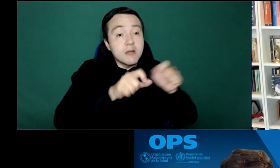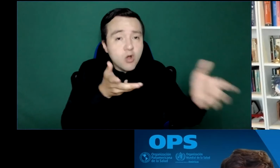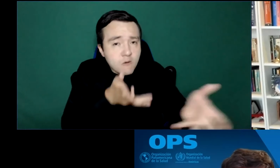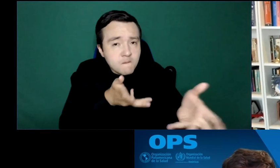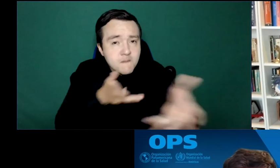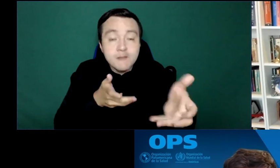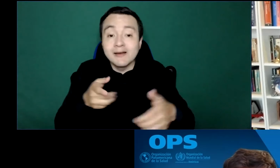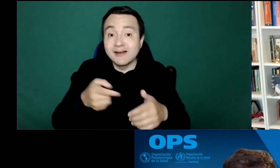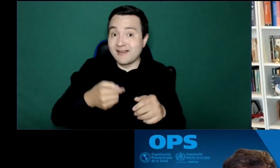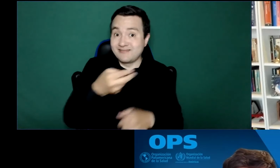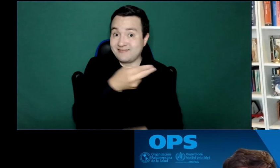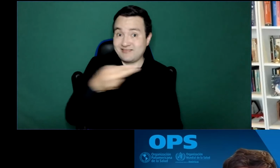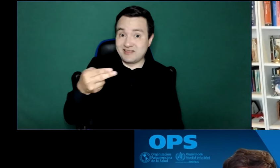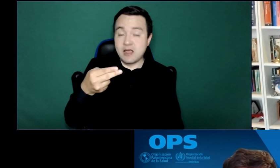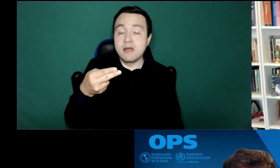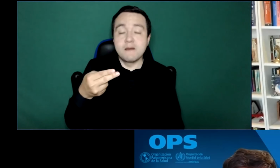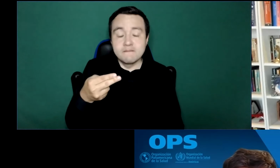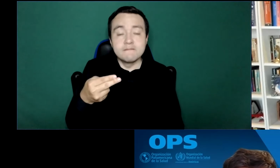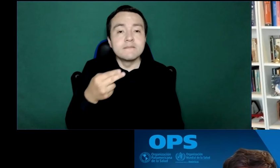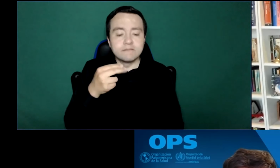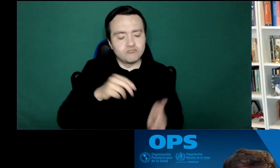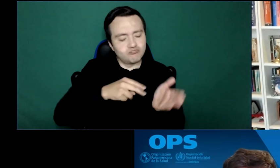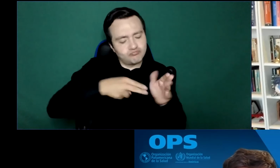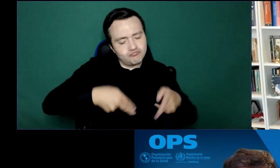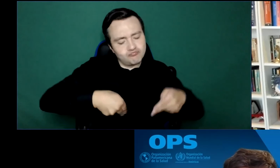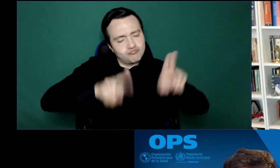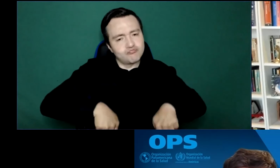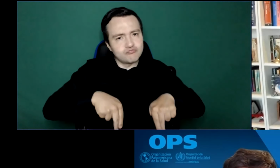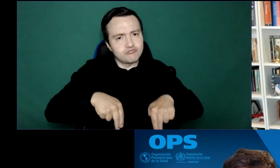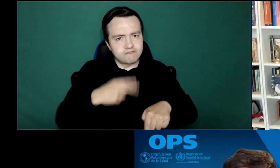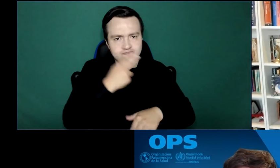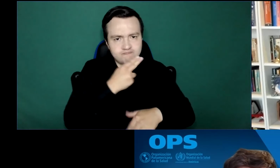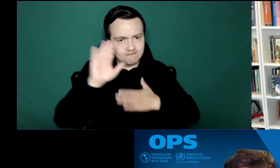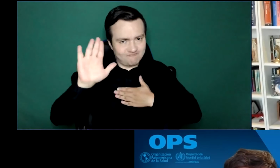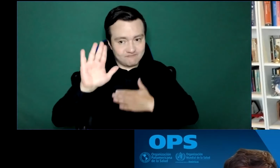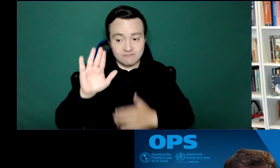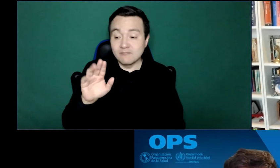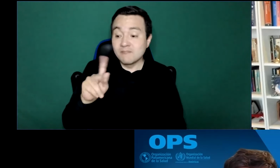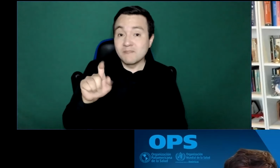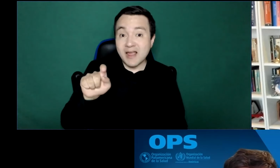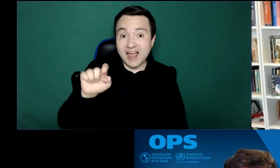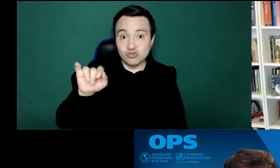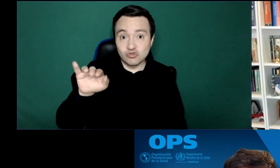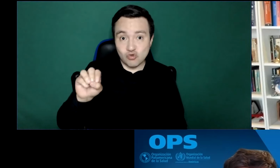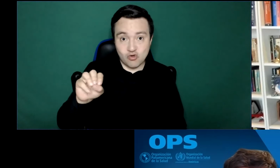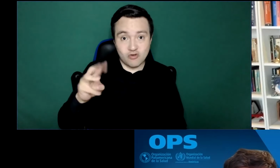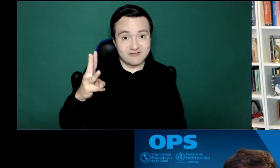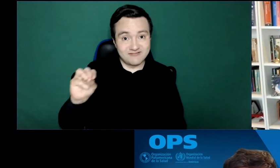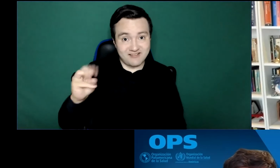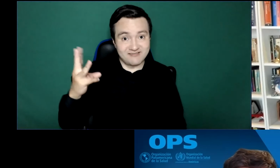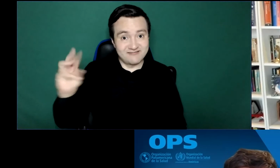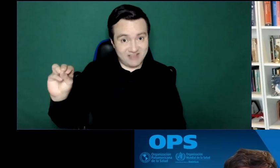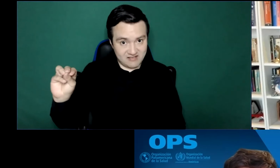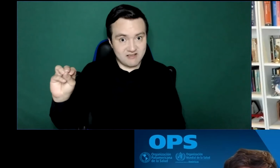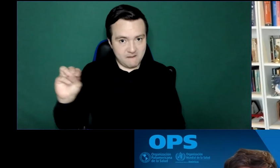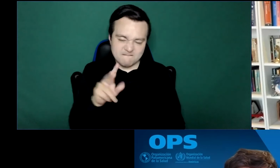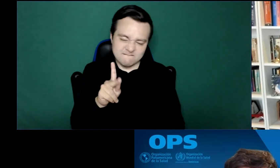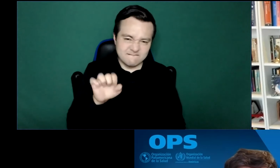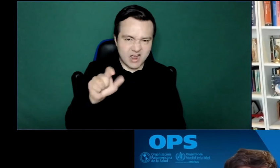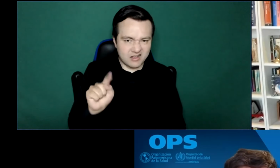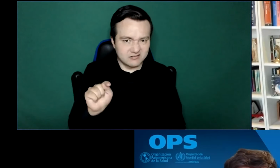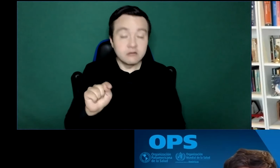The Pact 30-30-30 of primary health care for universal health, assumed by PAHO that